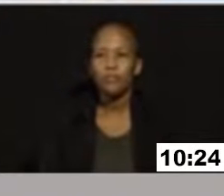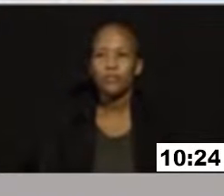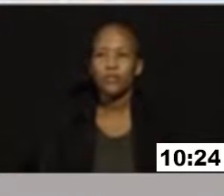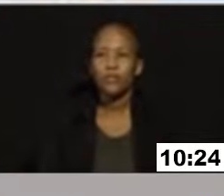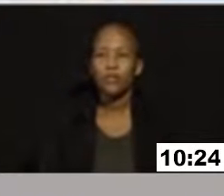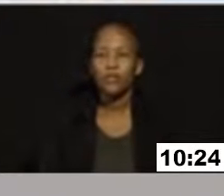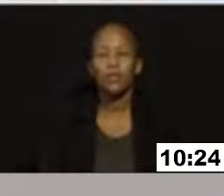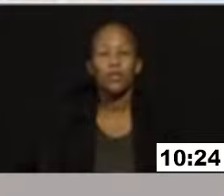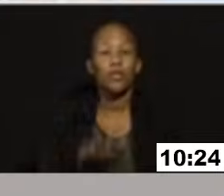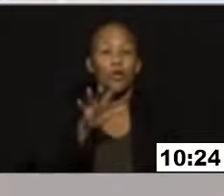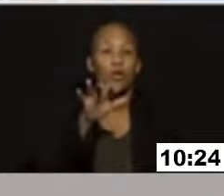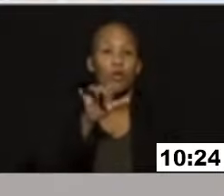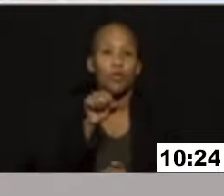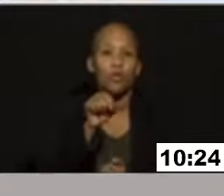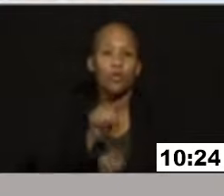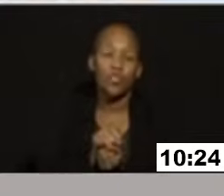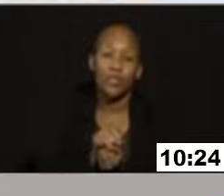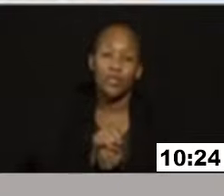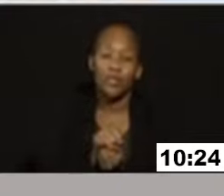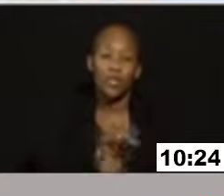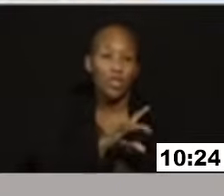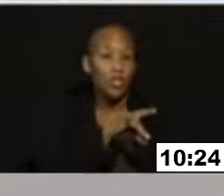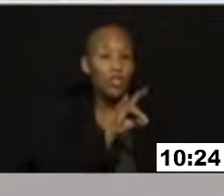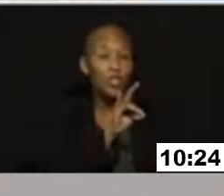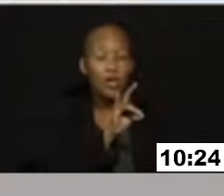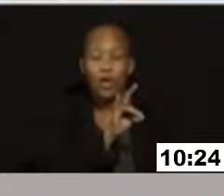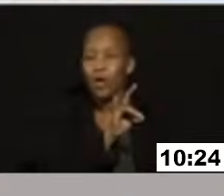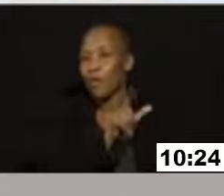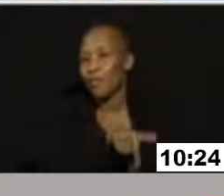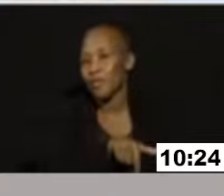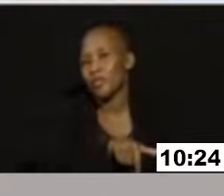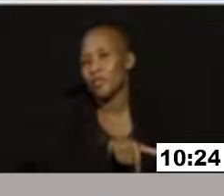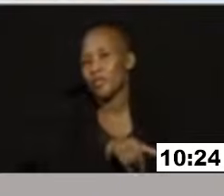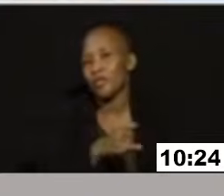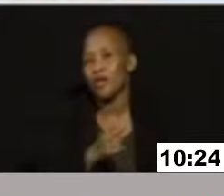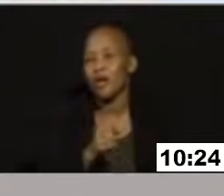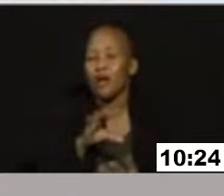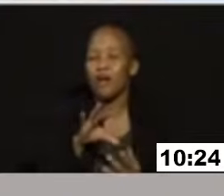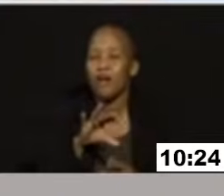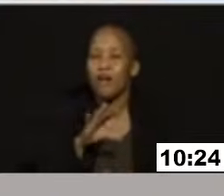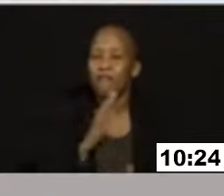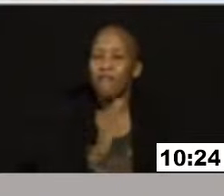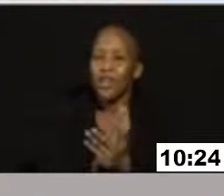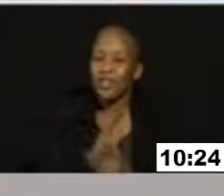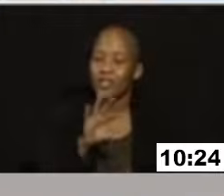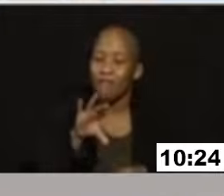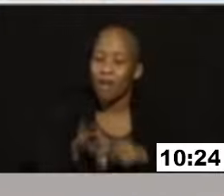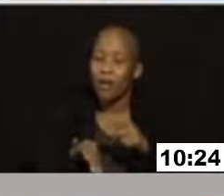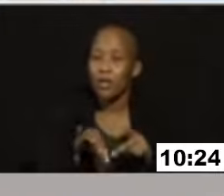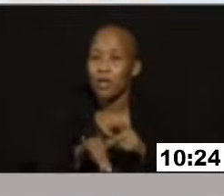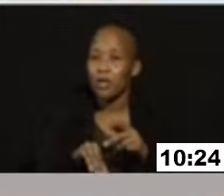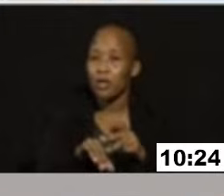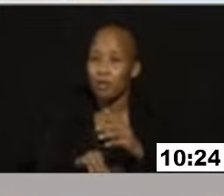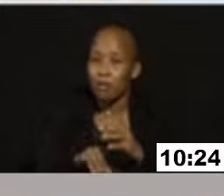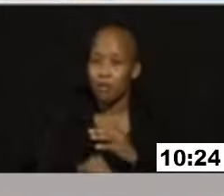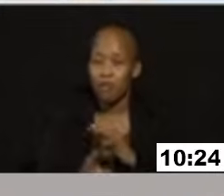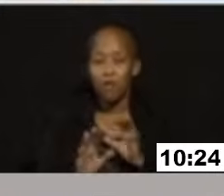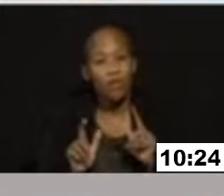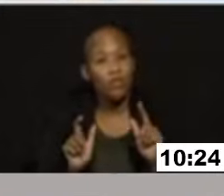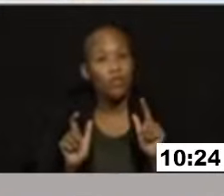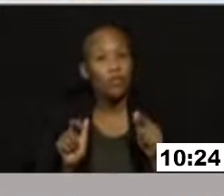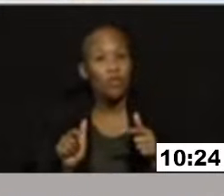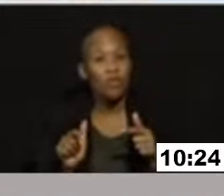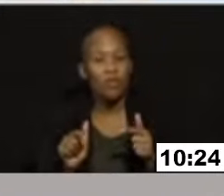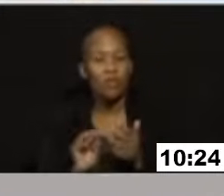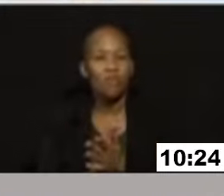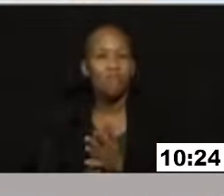it would really disrupt the fact-finding function of this commission if, in fact, my learned